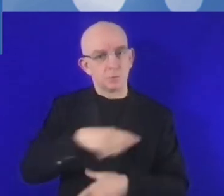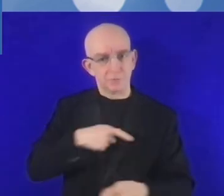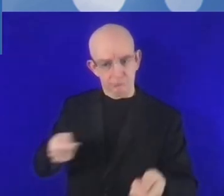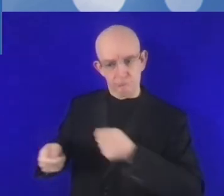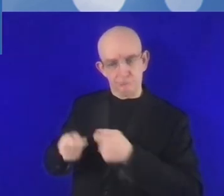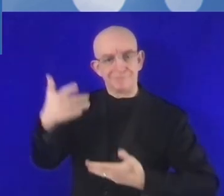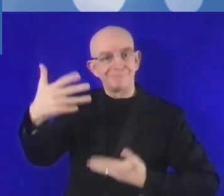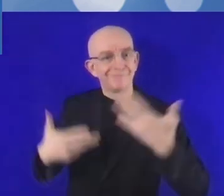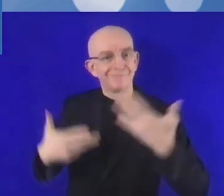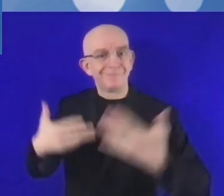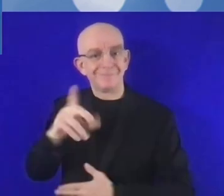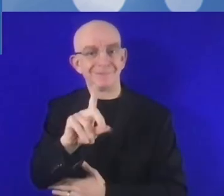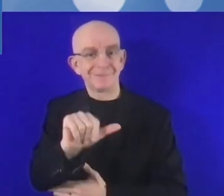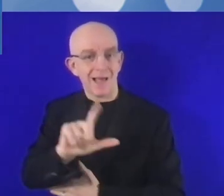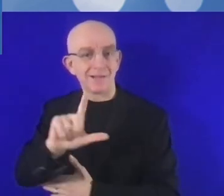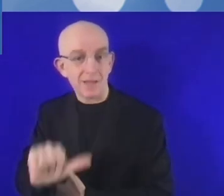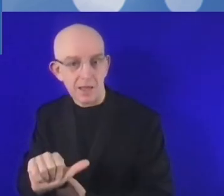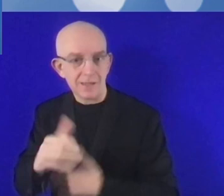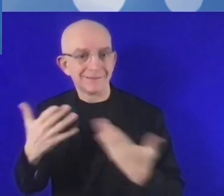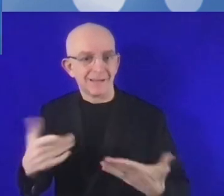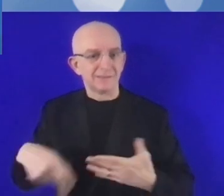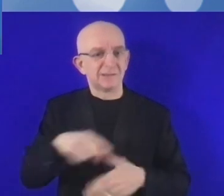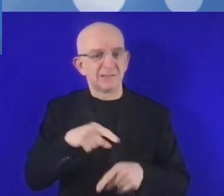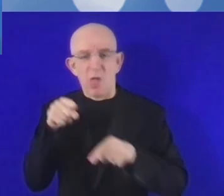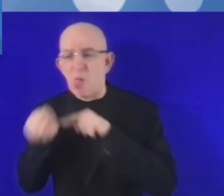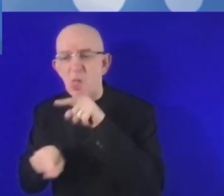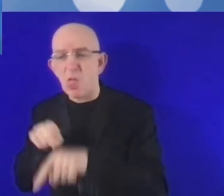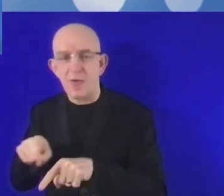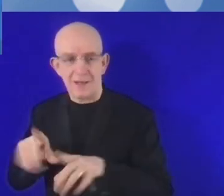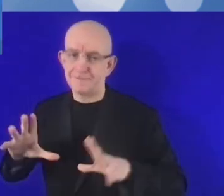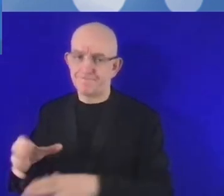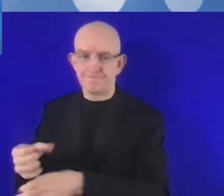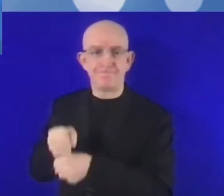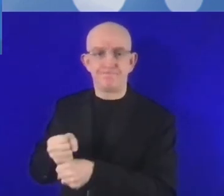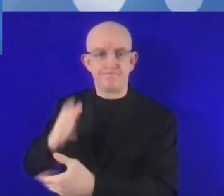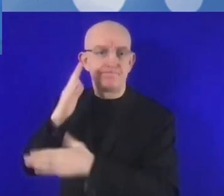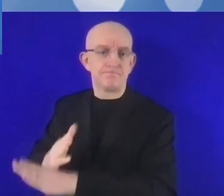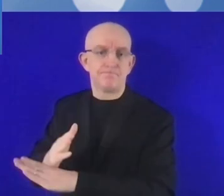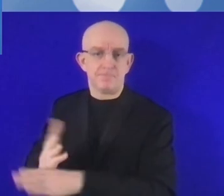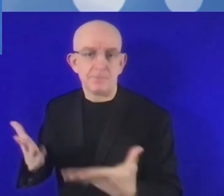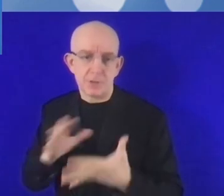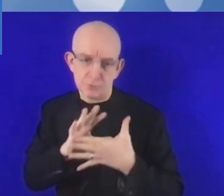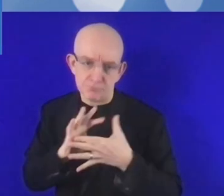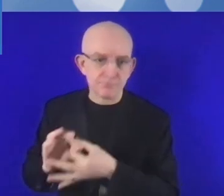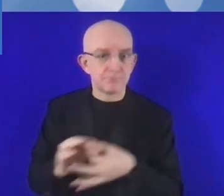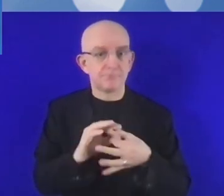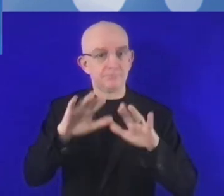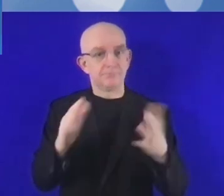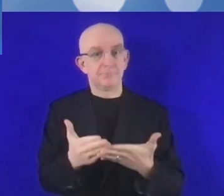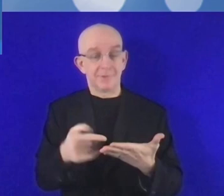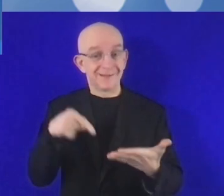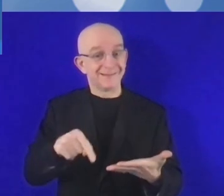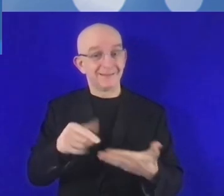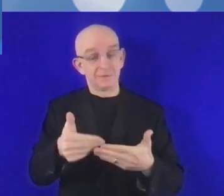by 2030. The Internet Governance Forum has a crucial role in shaping the conversation. The vision of an open, free,